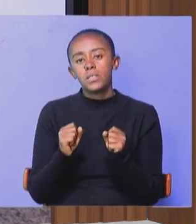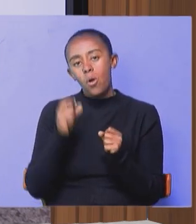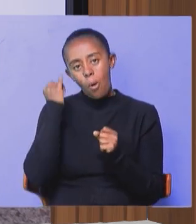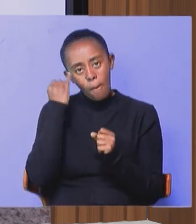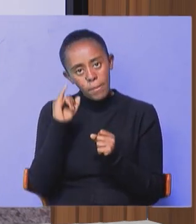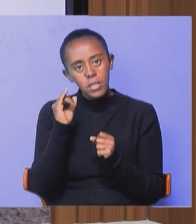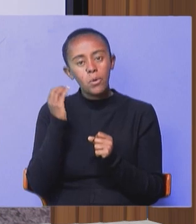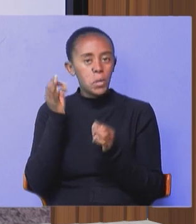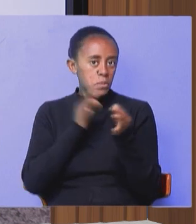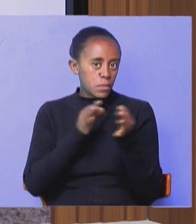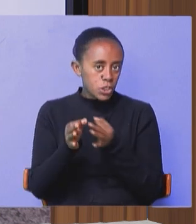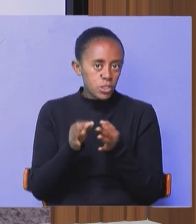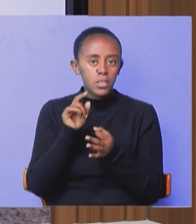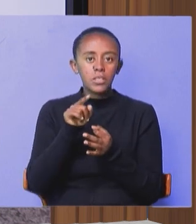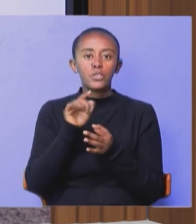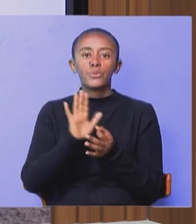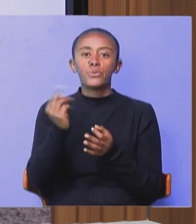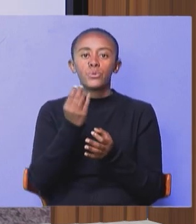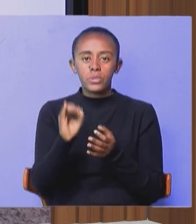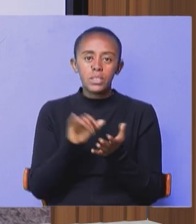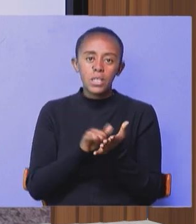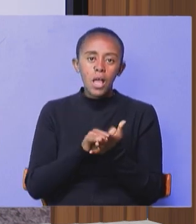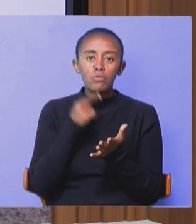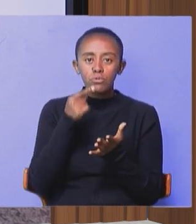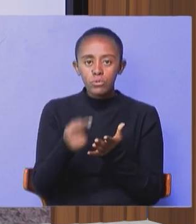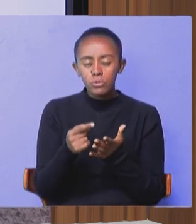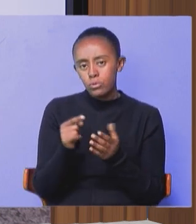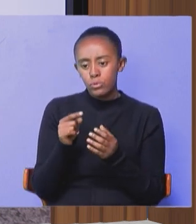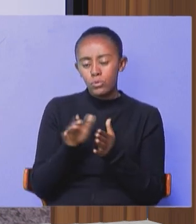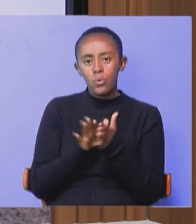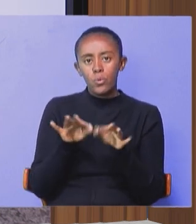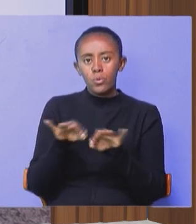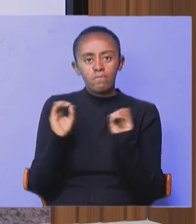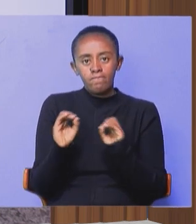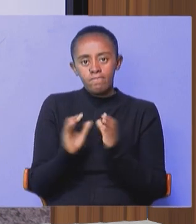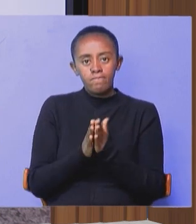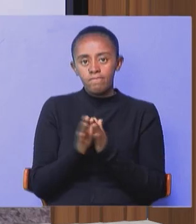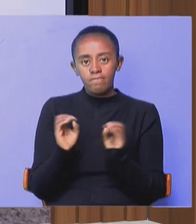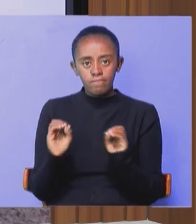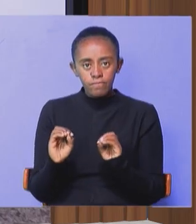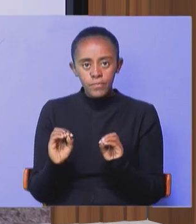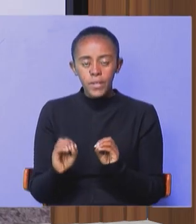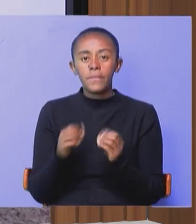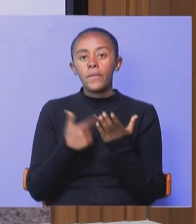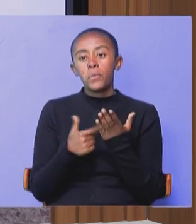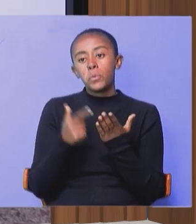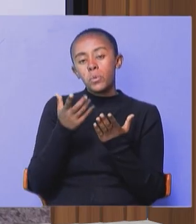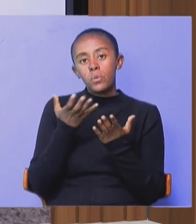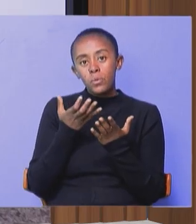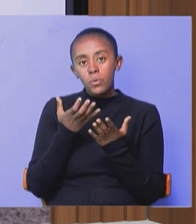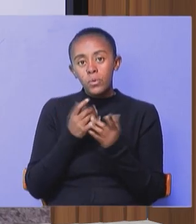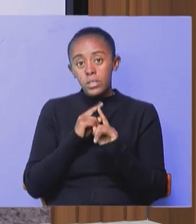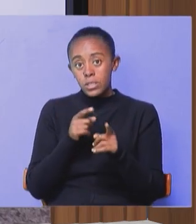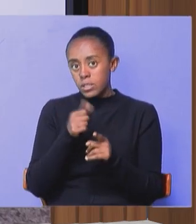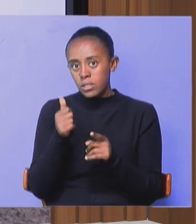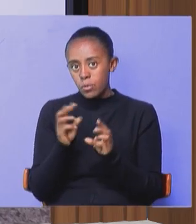or expression, and you're using that to say we don't need mobile phones at school. Or you could also answer in